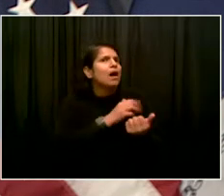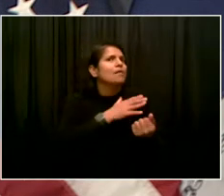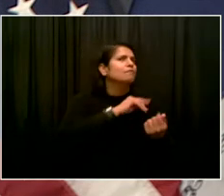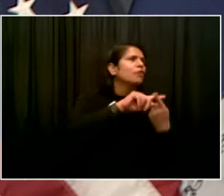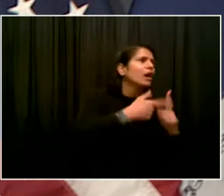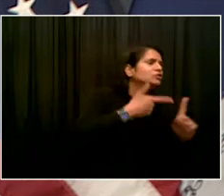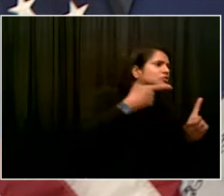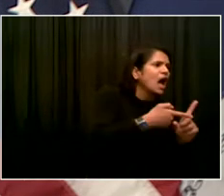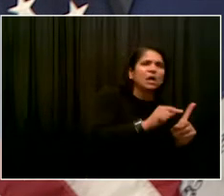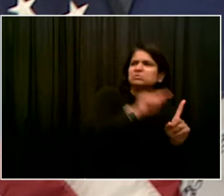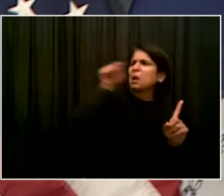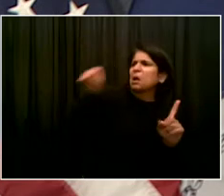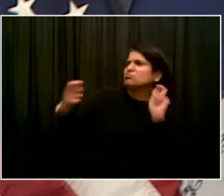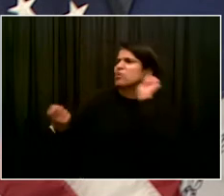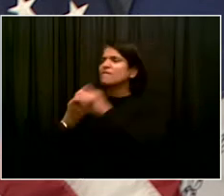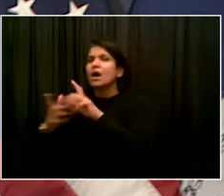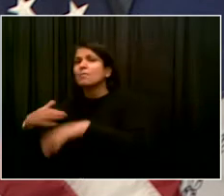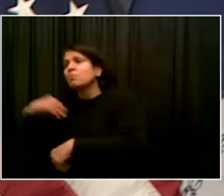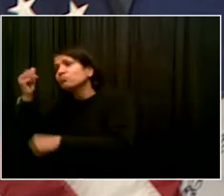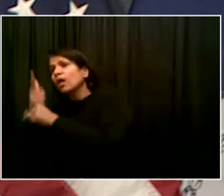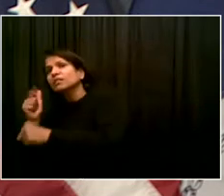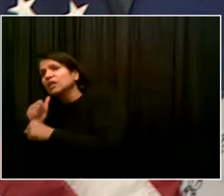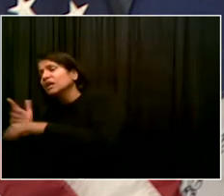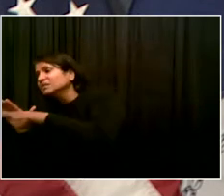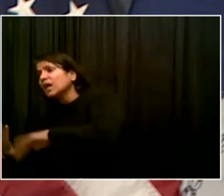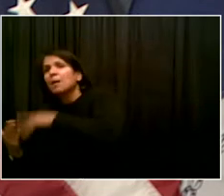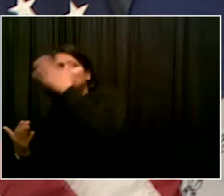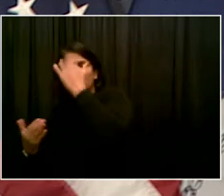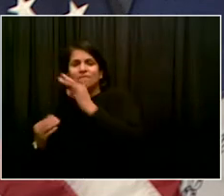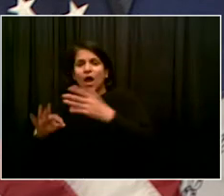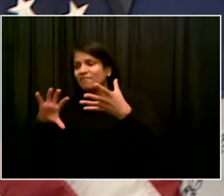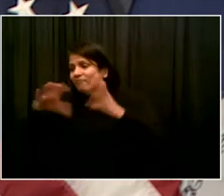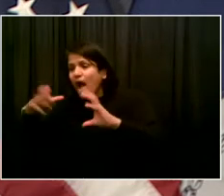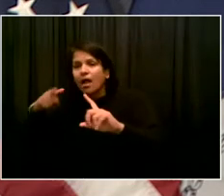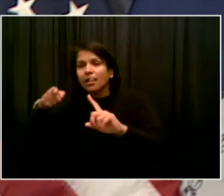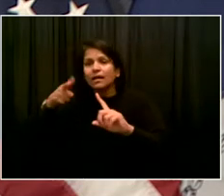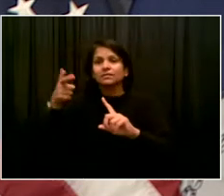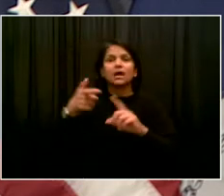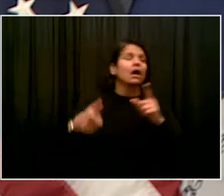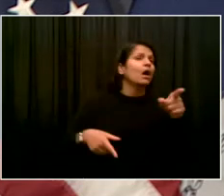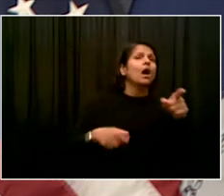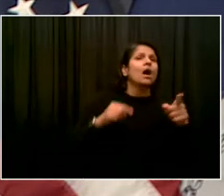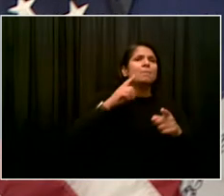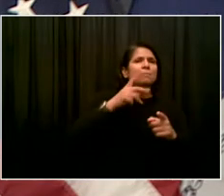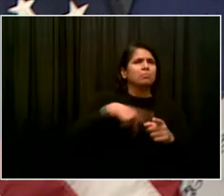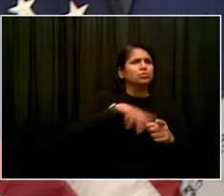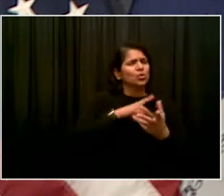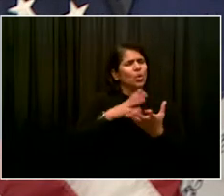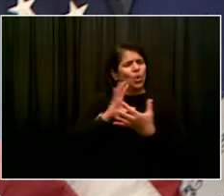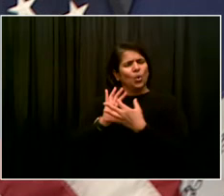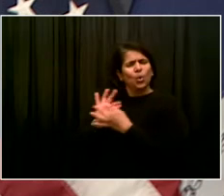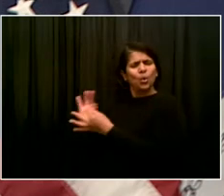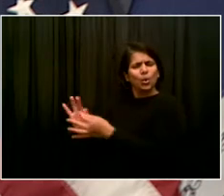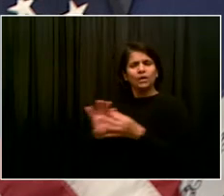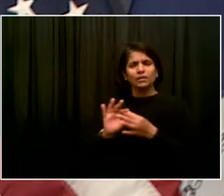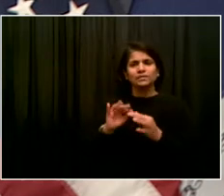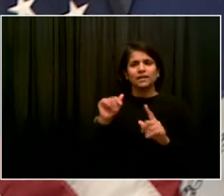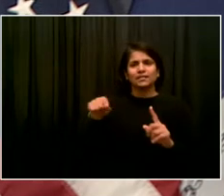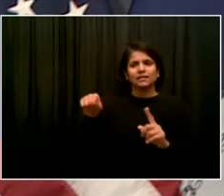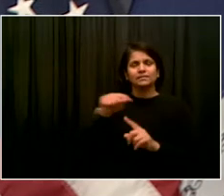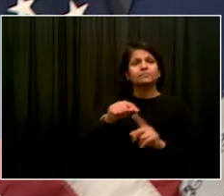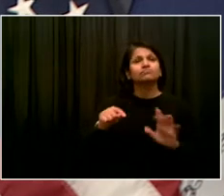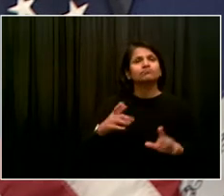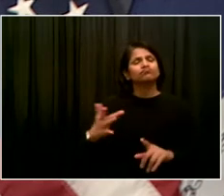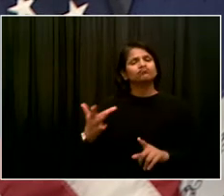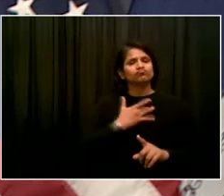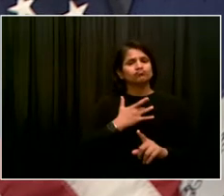City. And I mean, I was so inspired by their example, and it felt necessary to highlight their work through a series of videos,